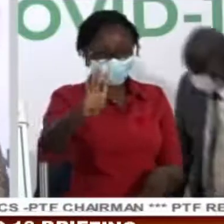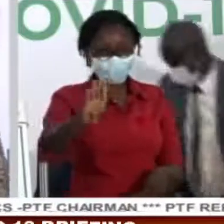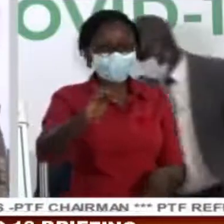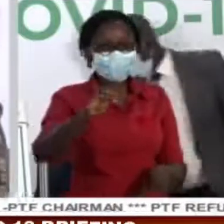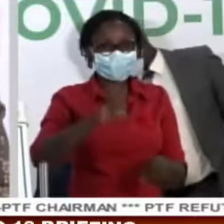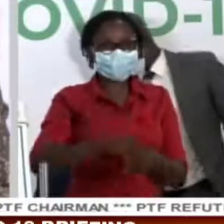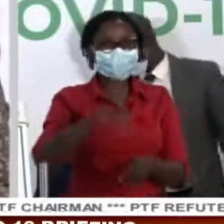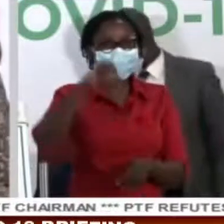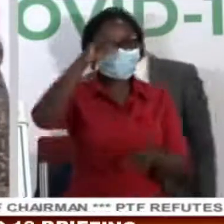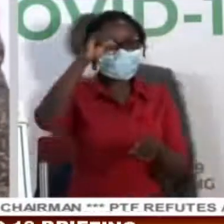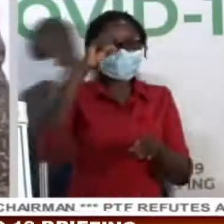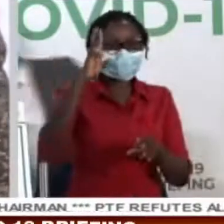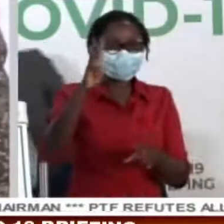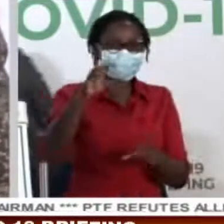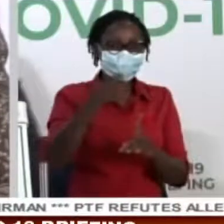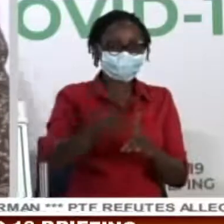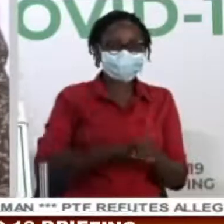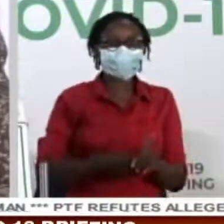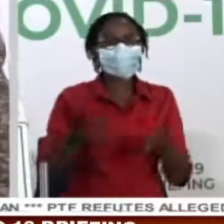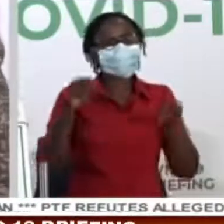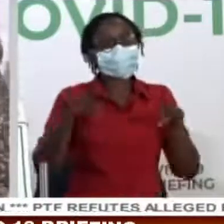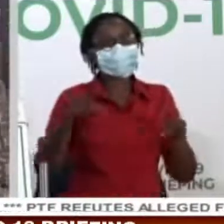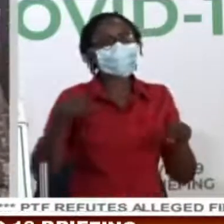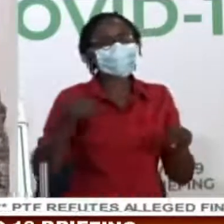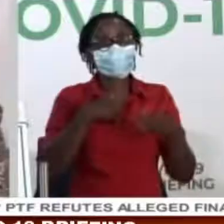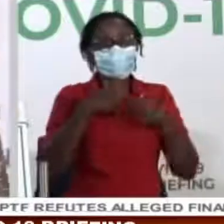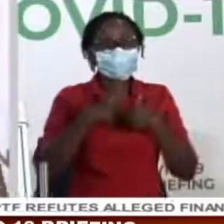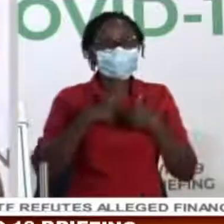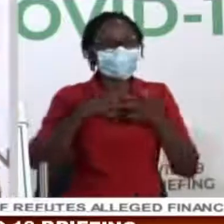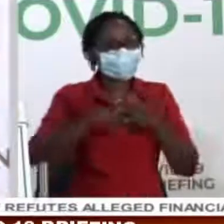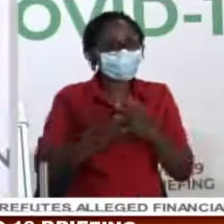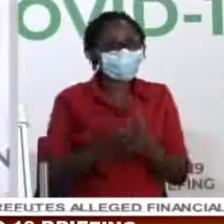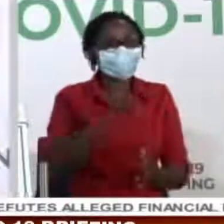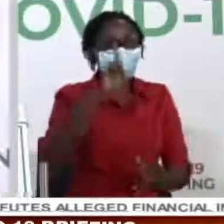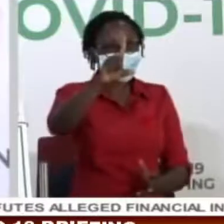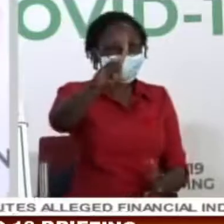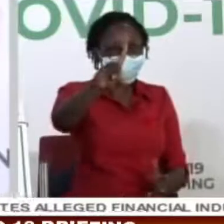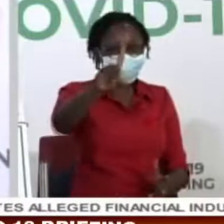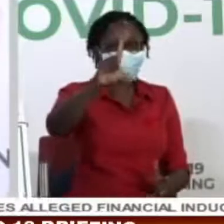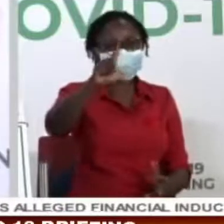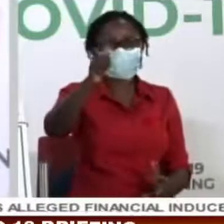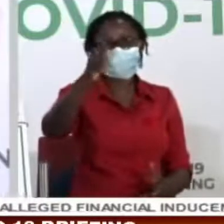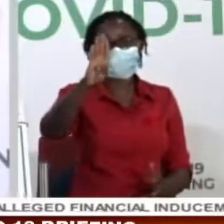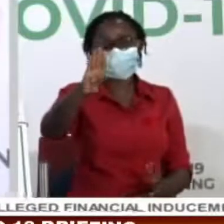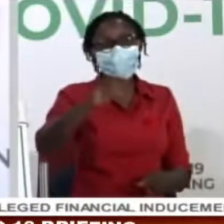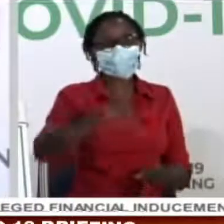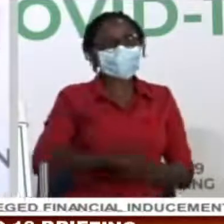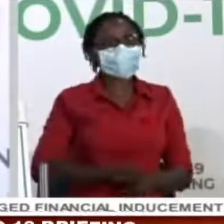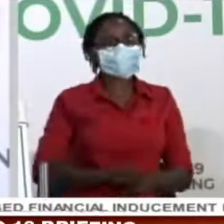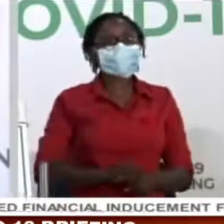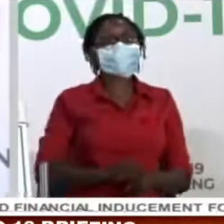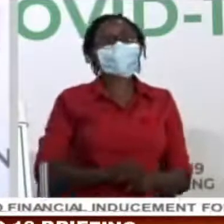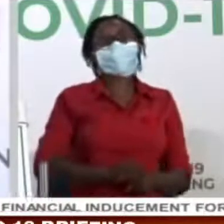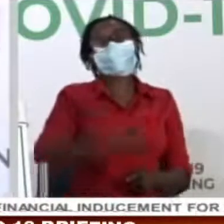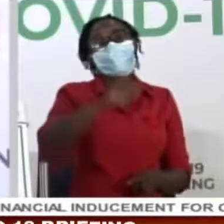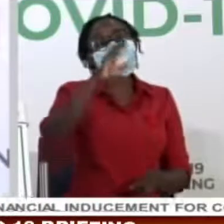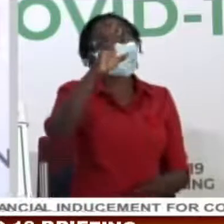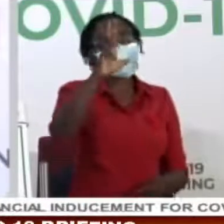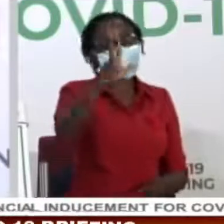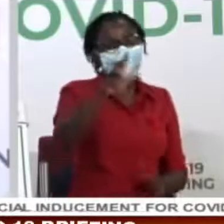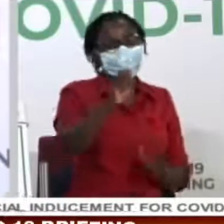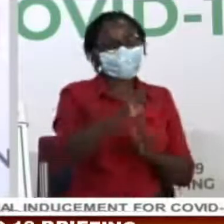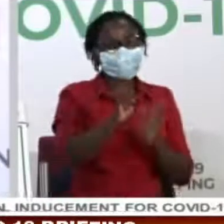To date, we have activated at least 1 lab in 33 states, and out of the 36